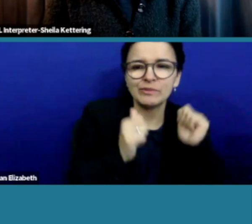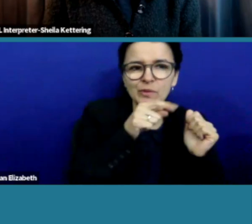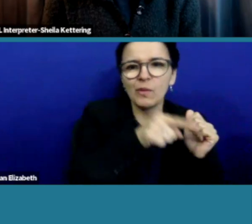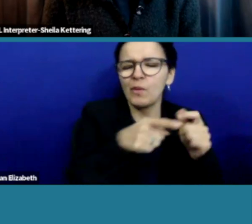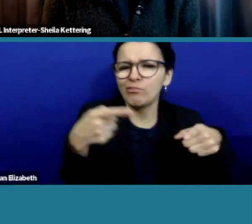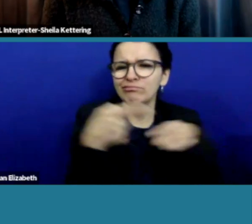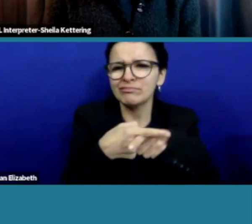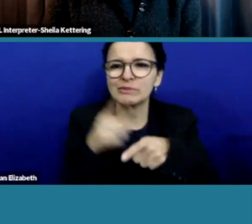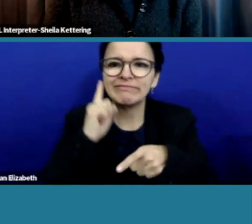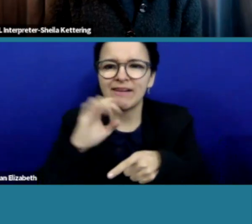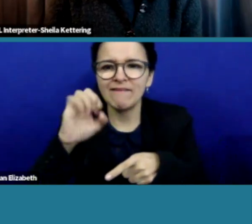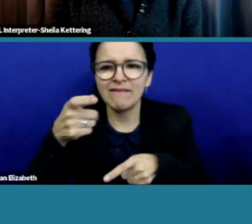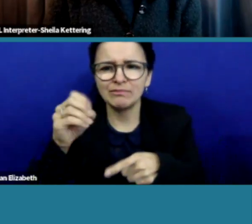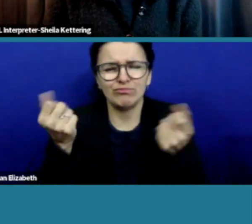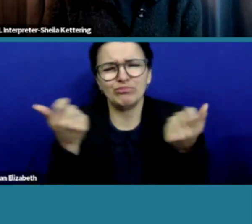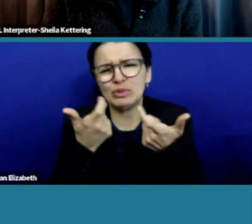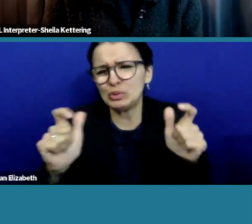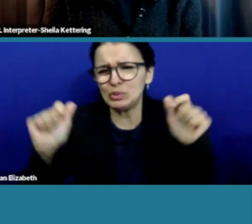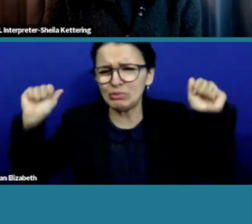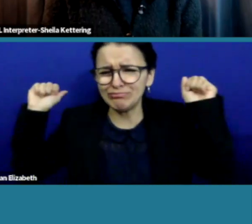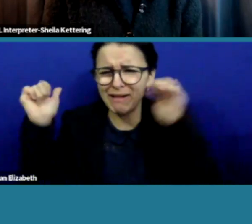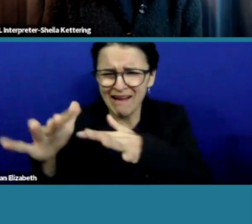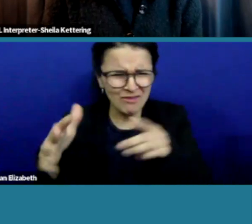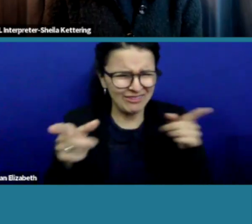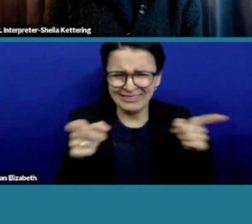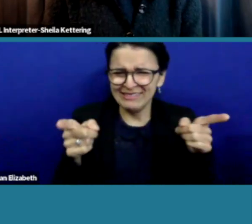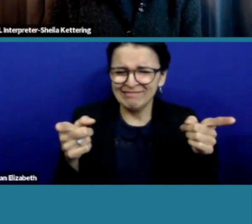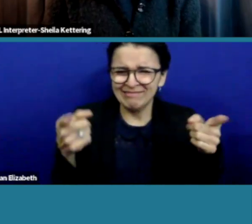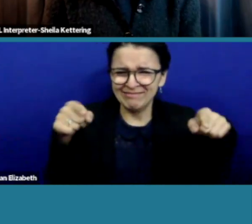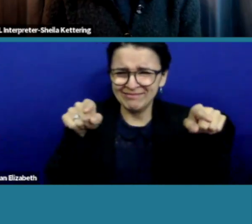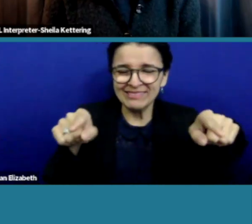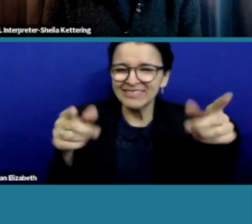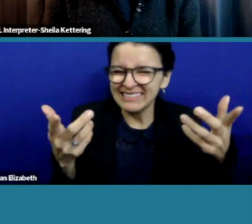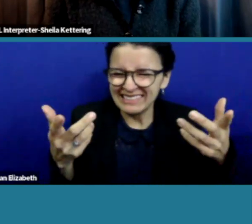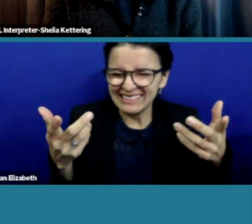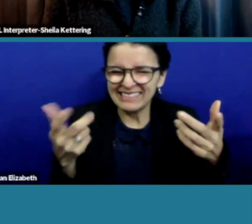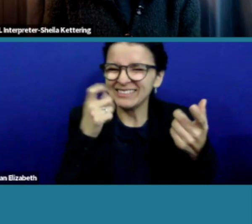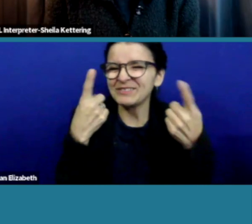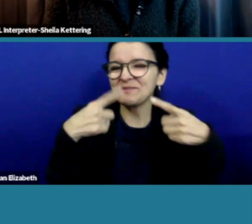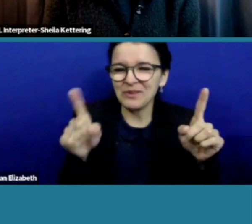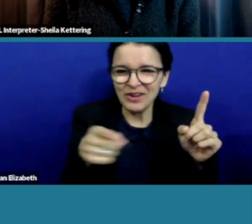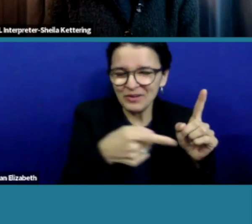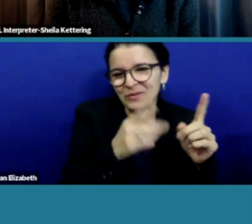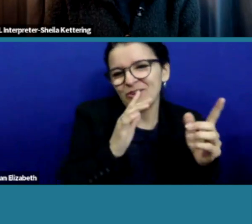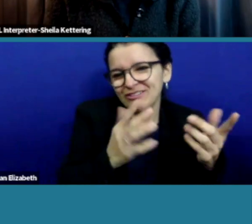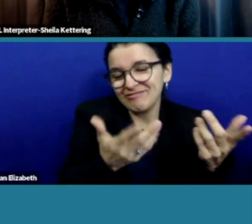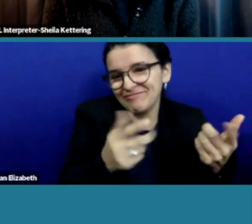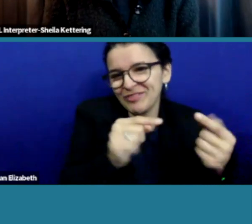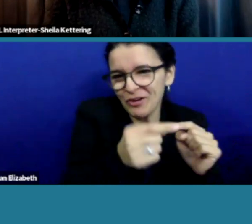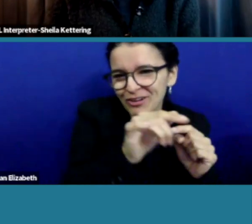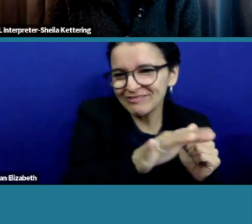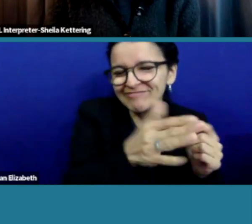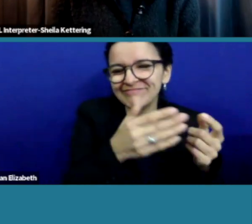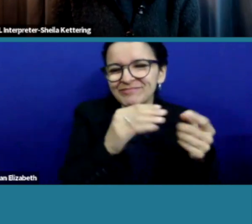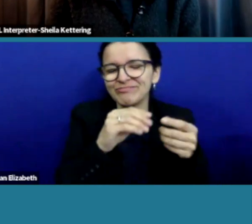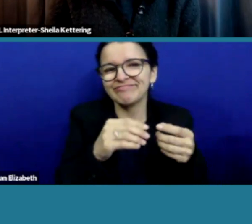an actor that gets replaced. So we have to make sure the interpreters know